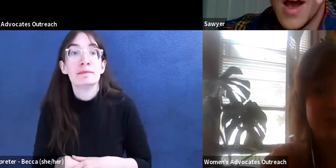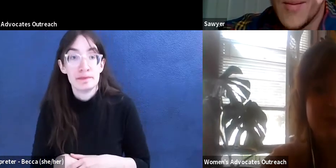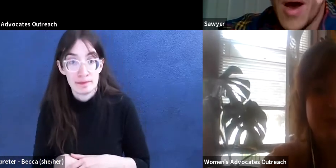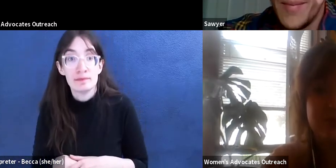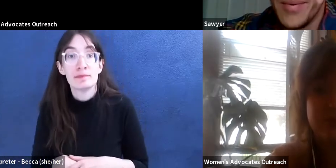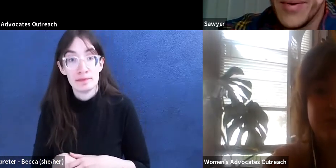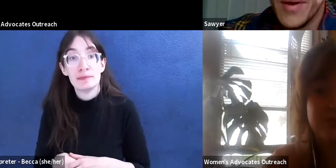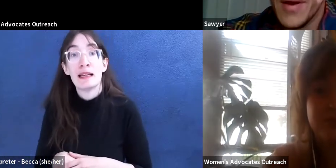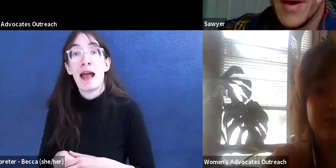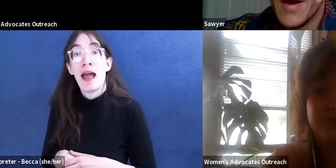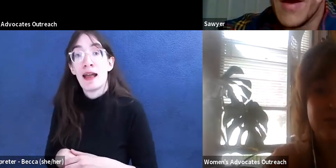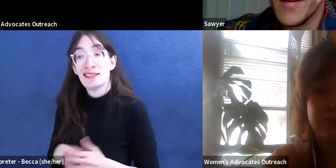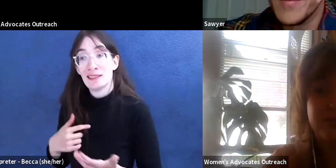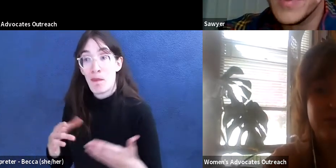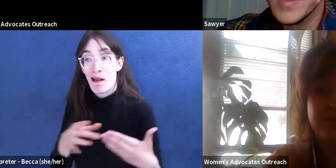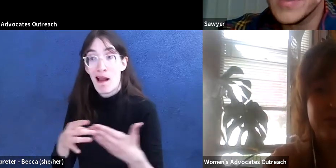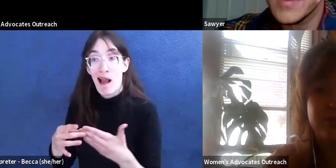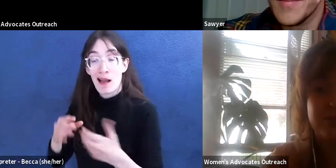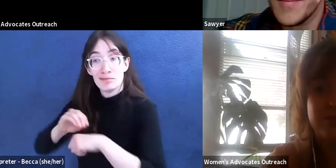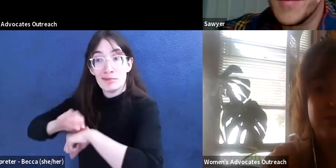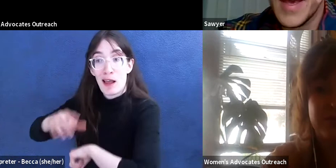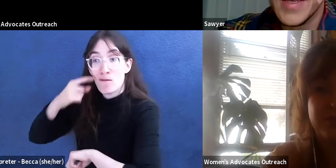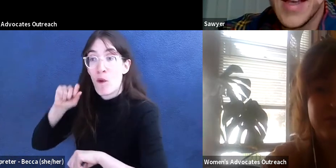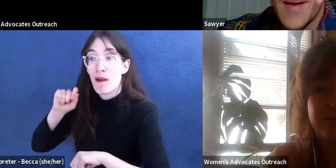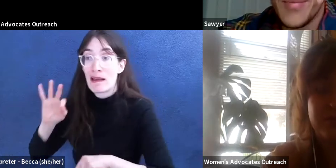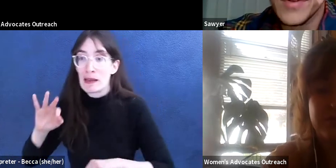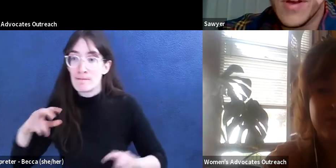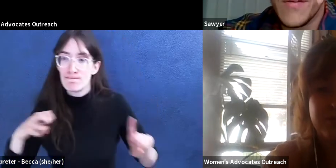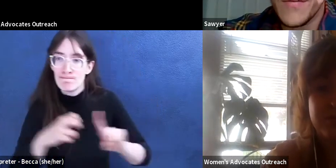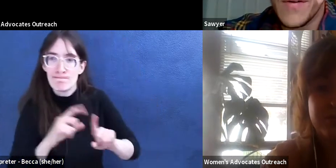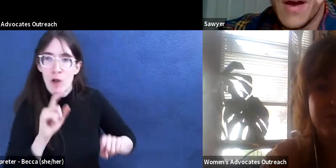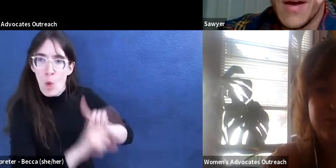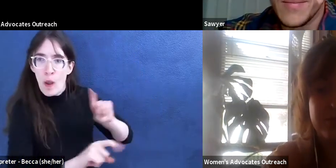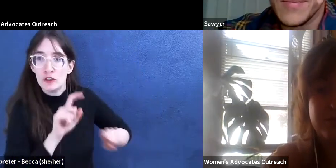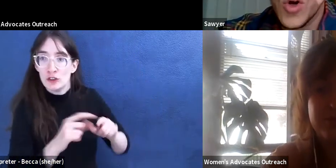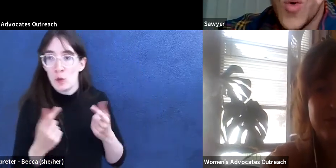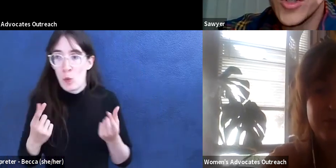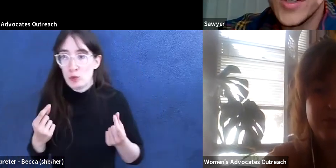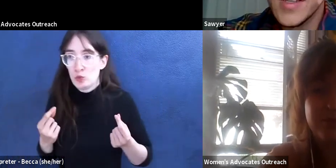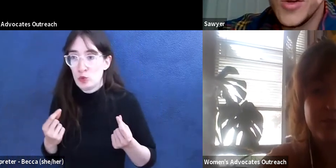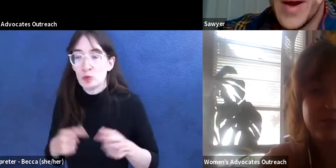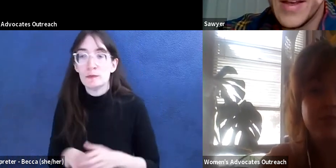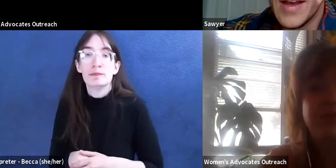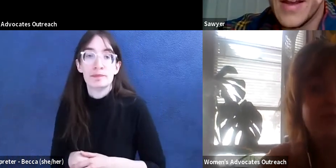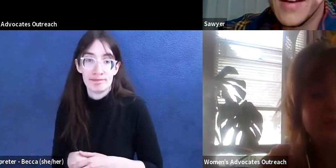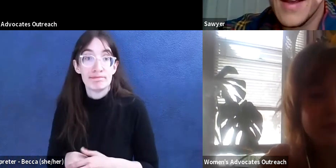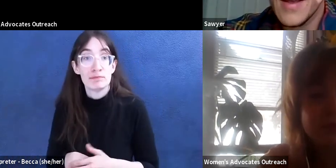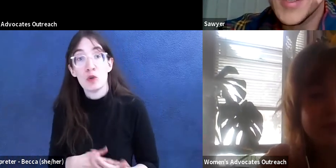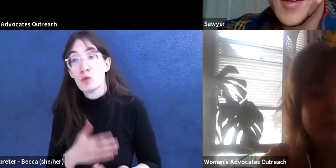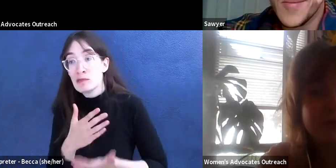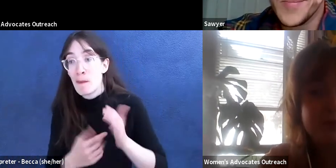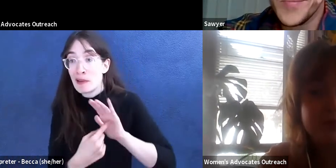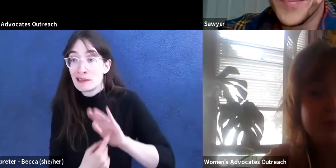And then I'm just going to stop sharing my screen for 1 second here and see if I can pull up the family tree one.